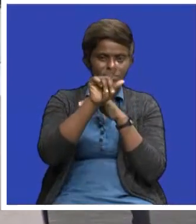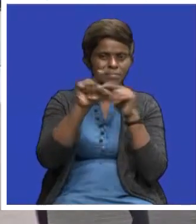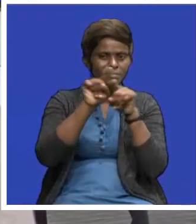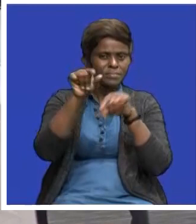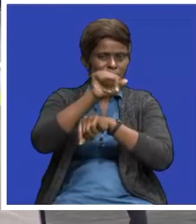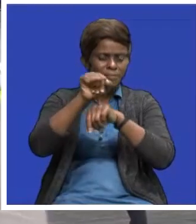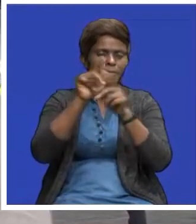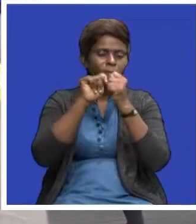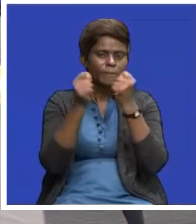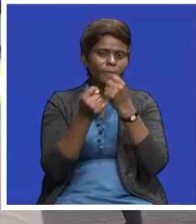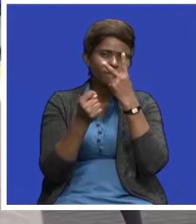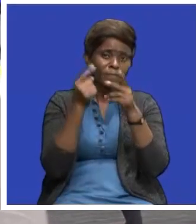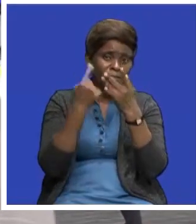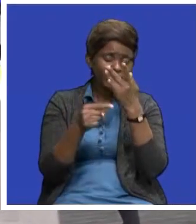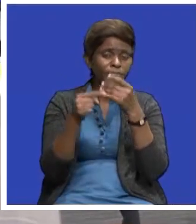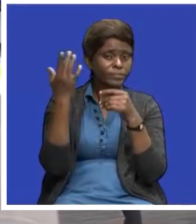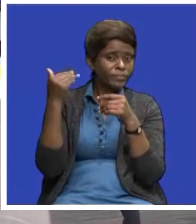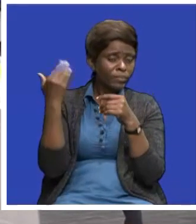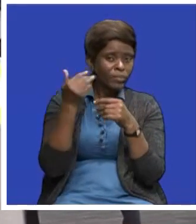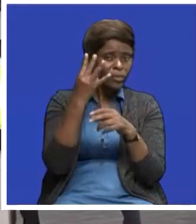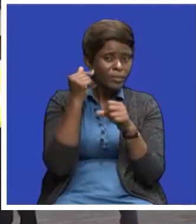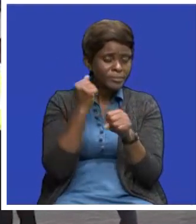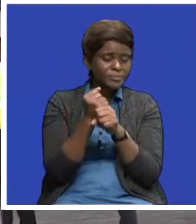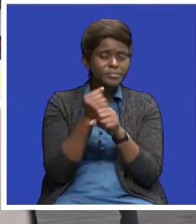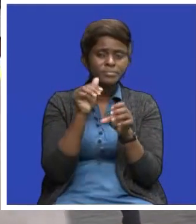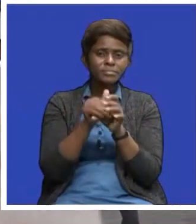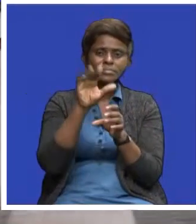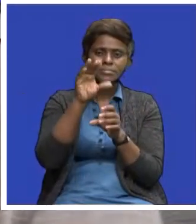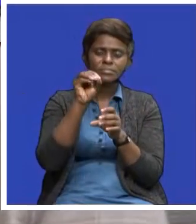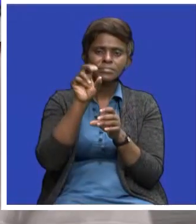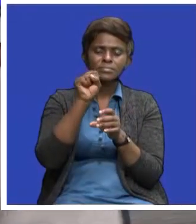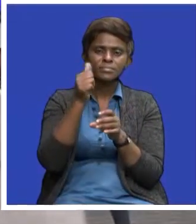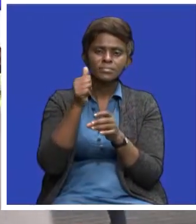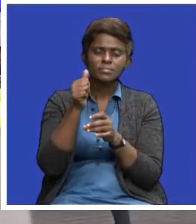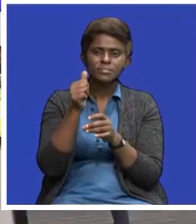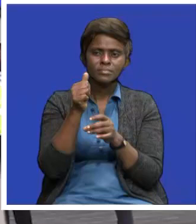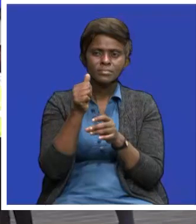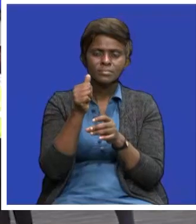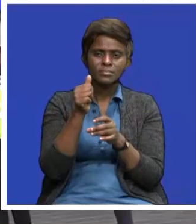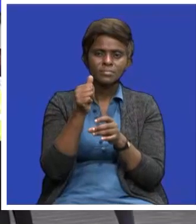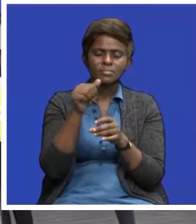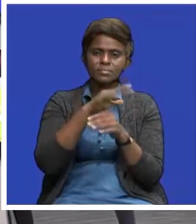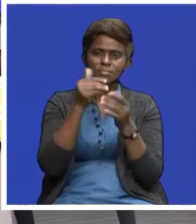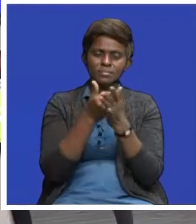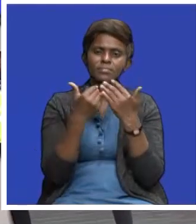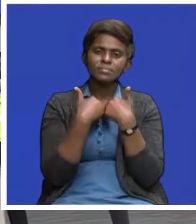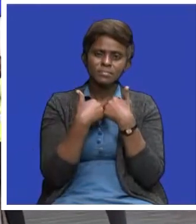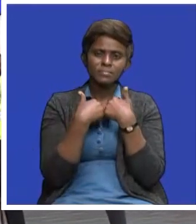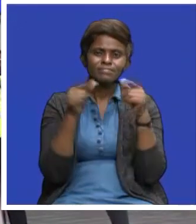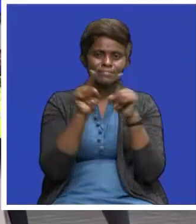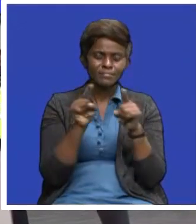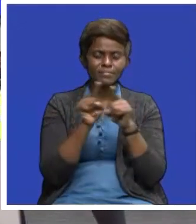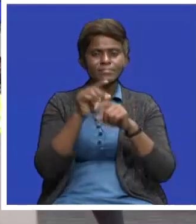team, when you look at what we've done in the last 4 years in the COSAFA tournaments. So all these have been elements